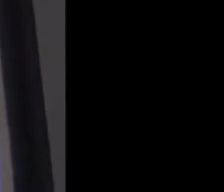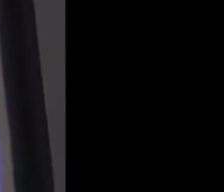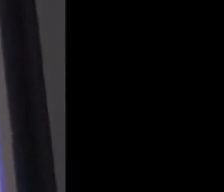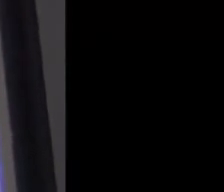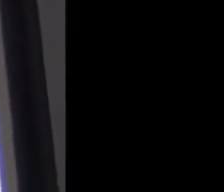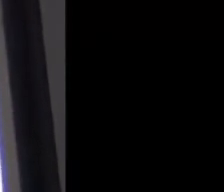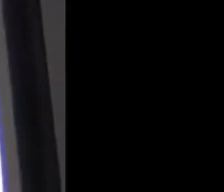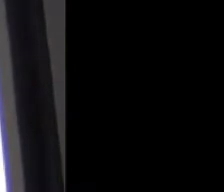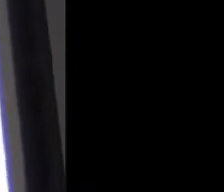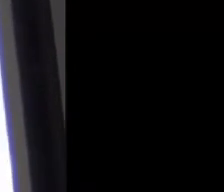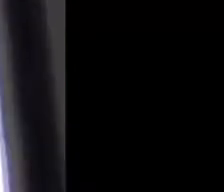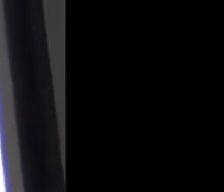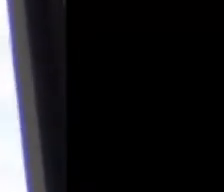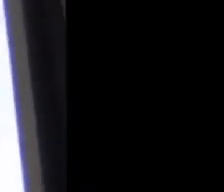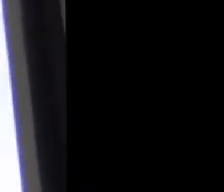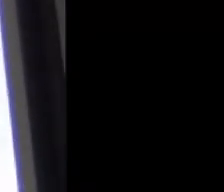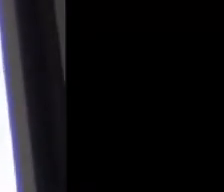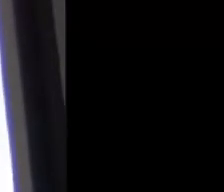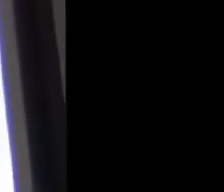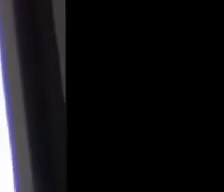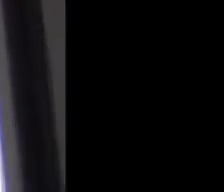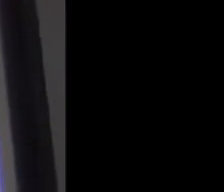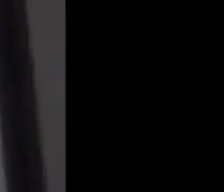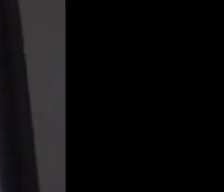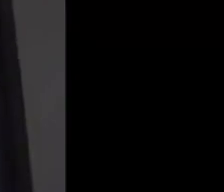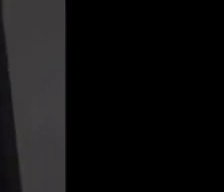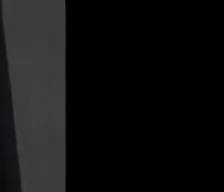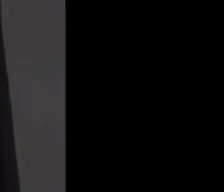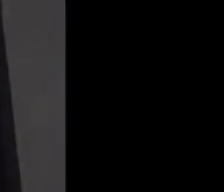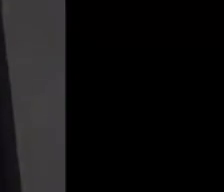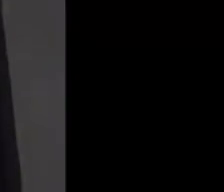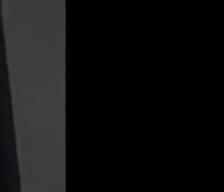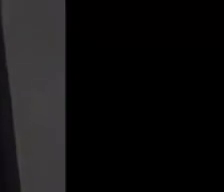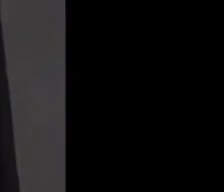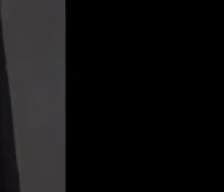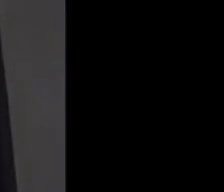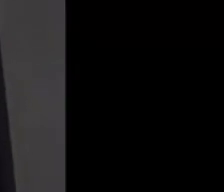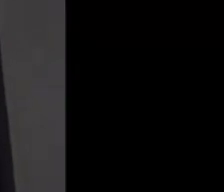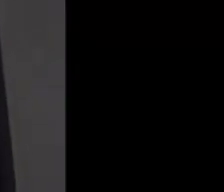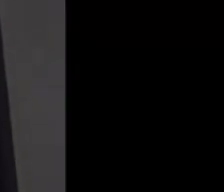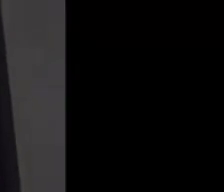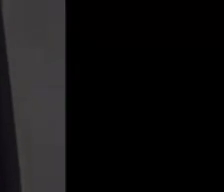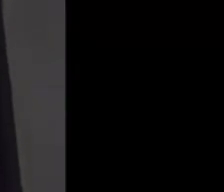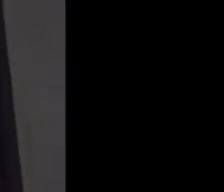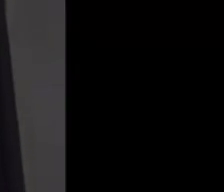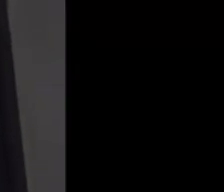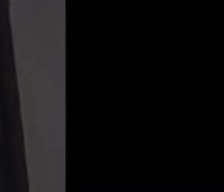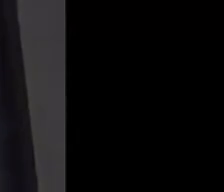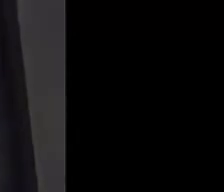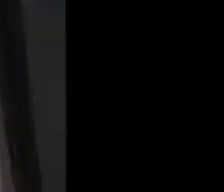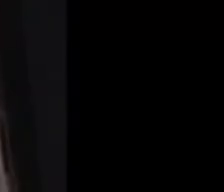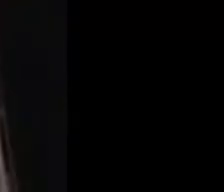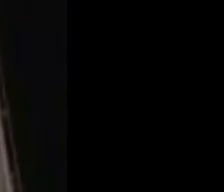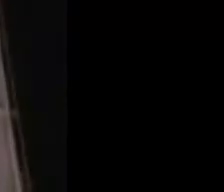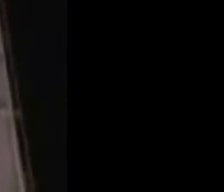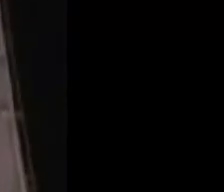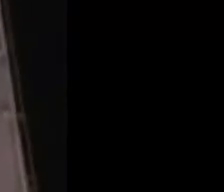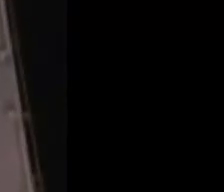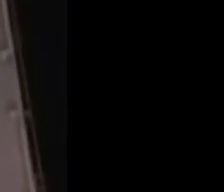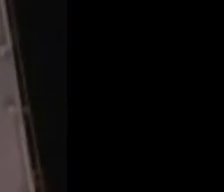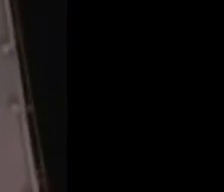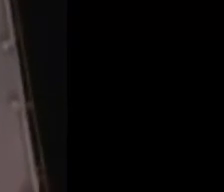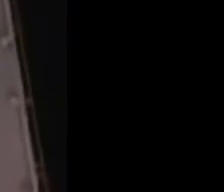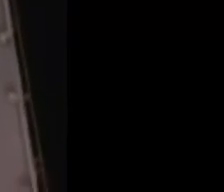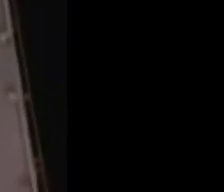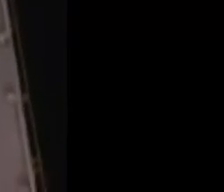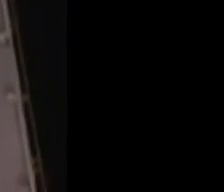that refurbishes the telescope. One of the astronauts, as you can see here, has always got the feet anchored to the remote Canada